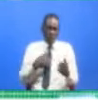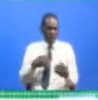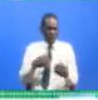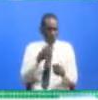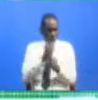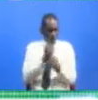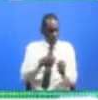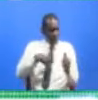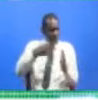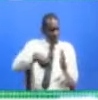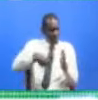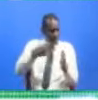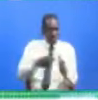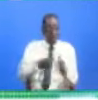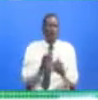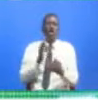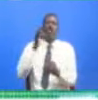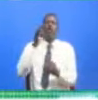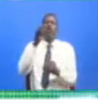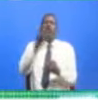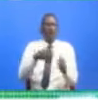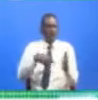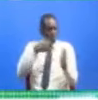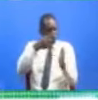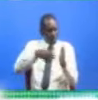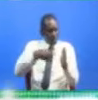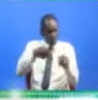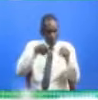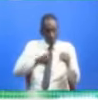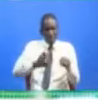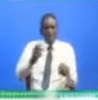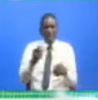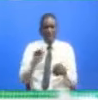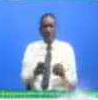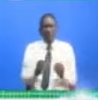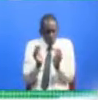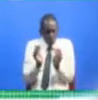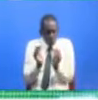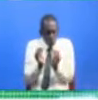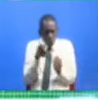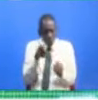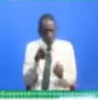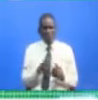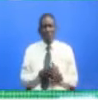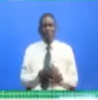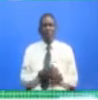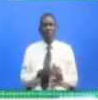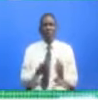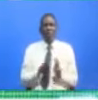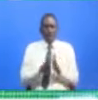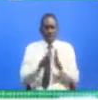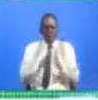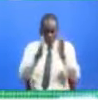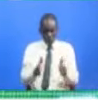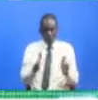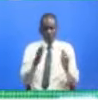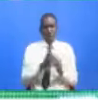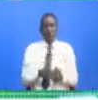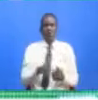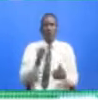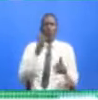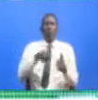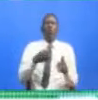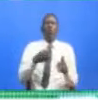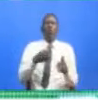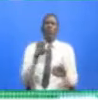industry, the future of industry is going to be small and personal. So what I